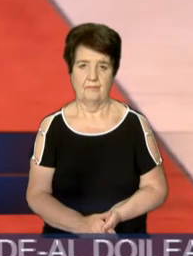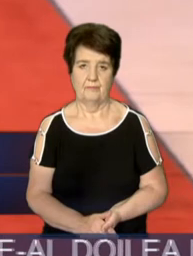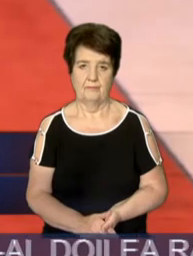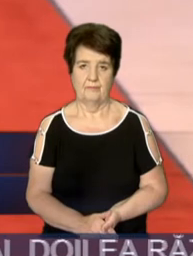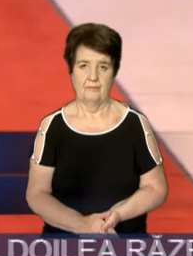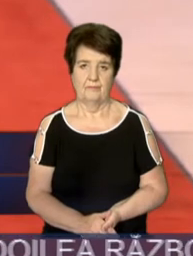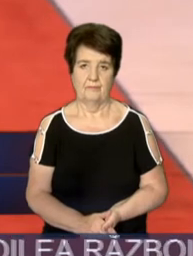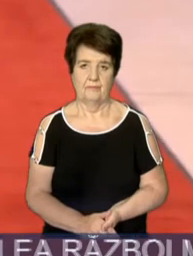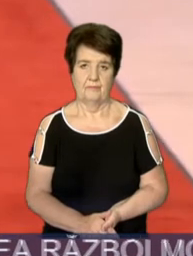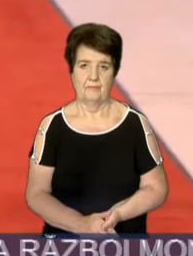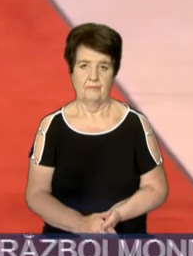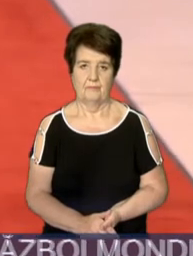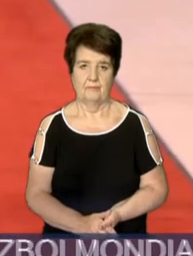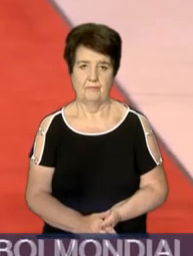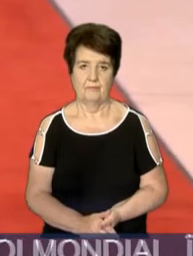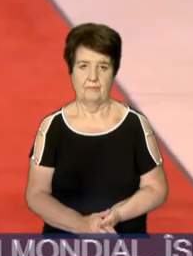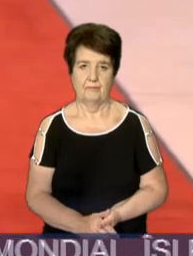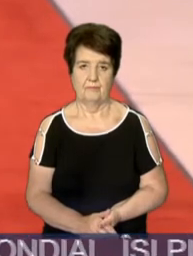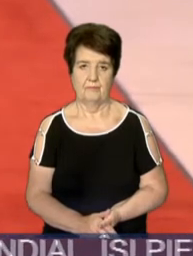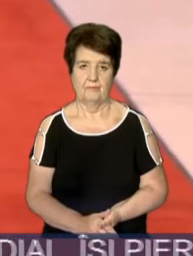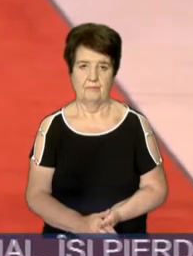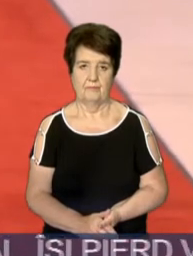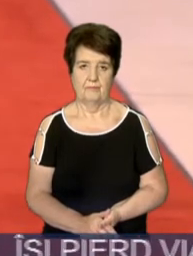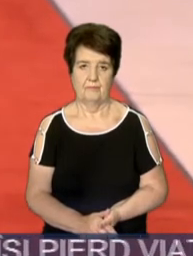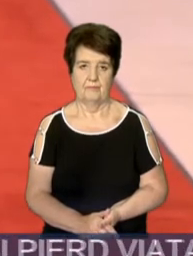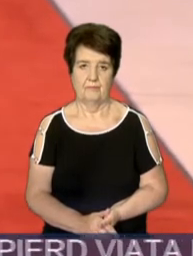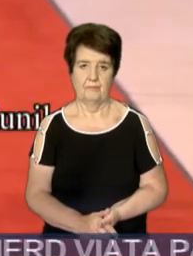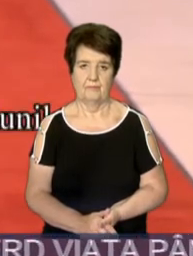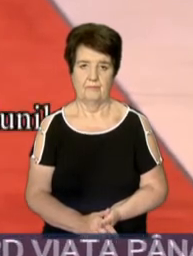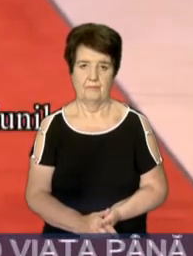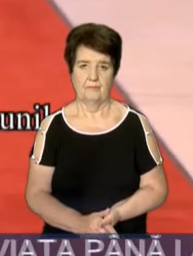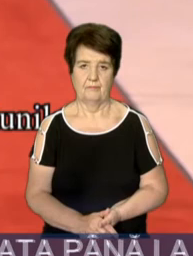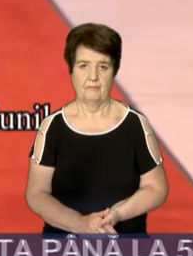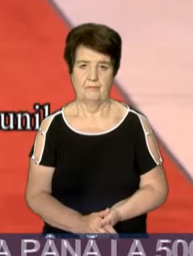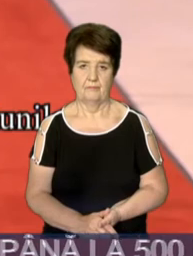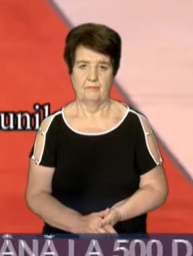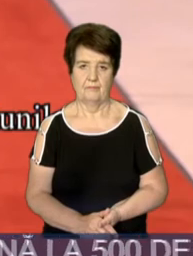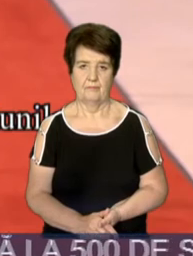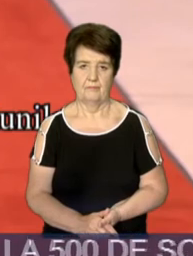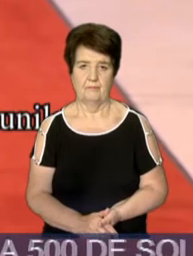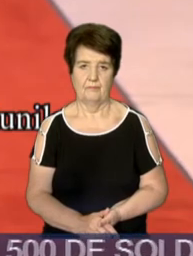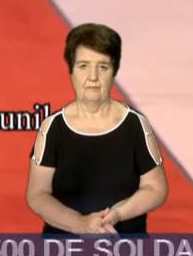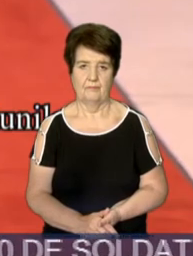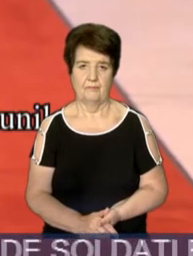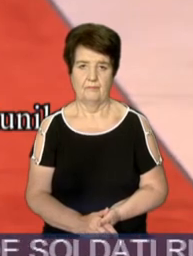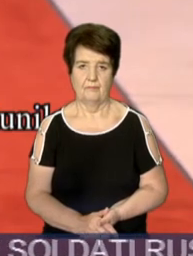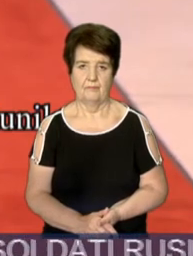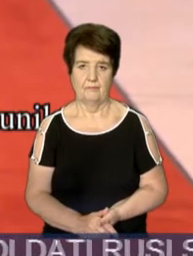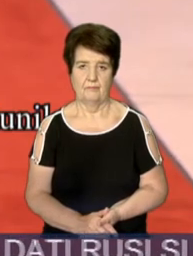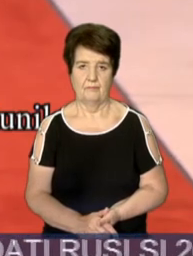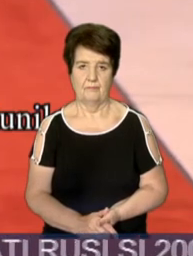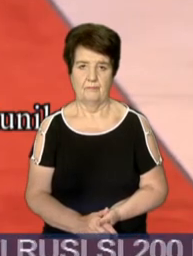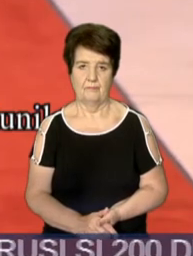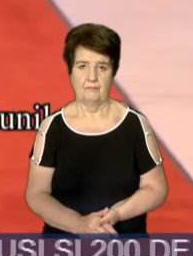issued visas. You know, there's a war. Look what is happening in Ukraine. Look what Russia is doing in Ukraine. And at the same time,